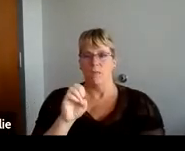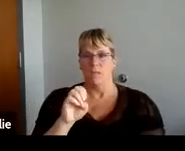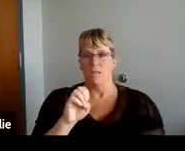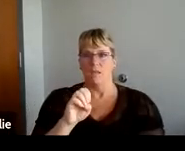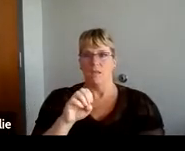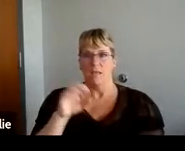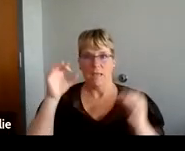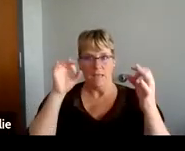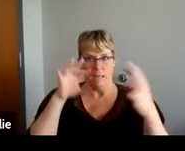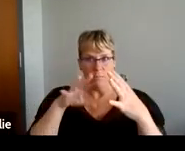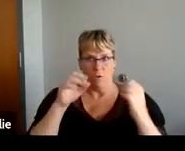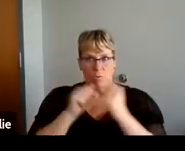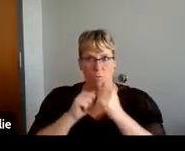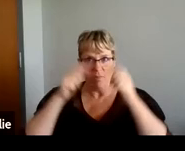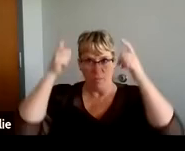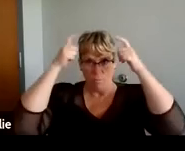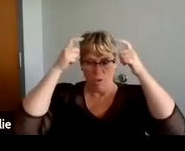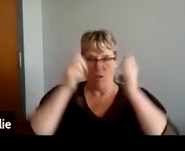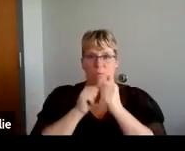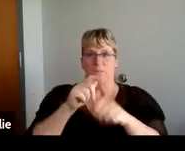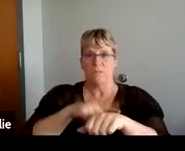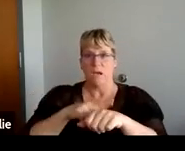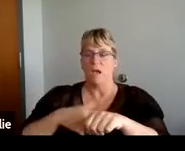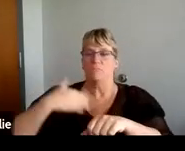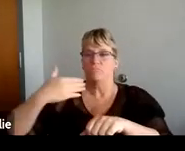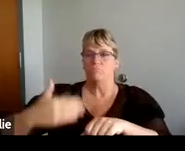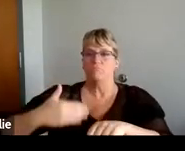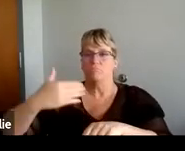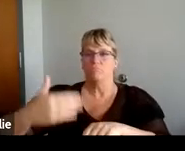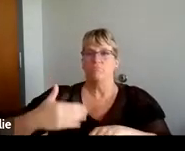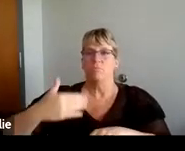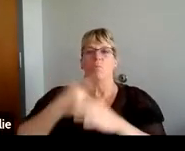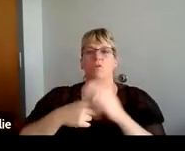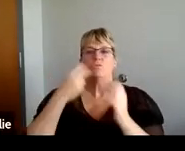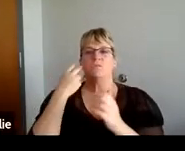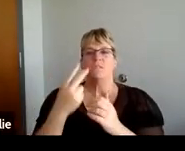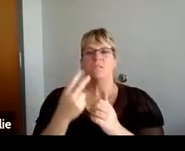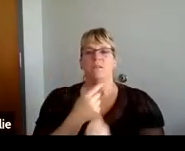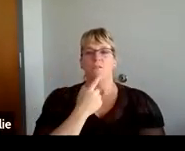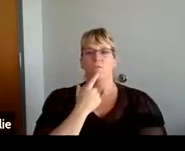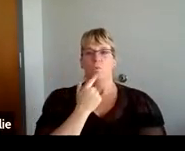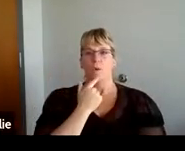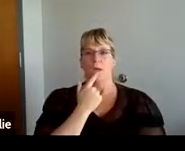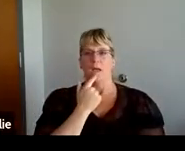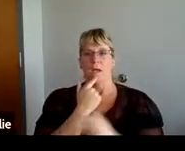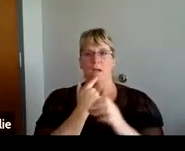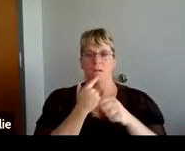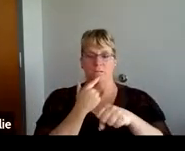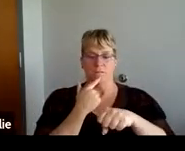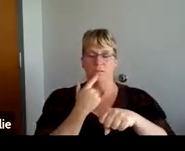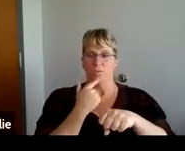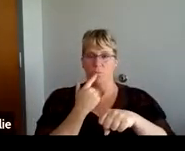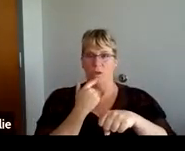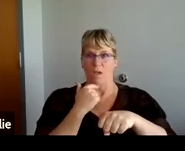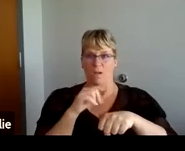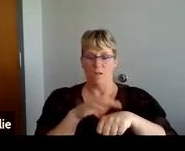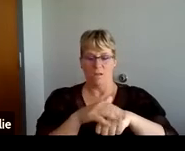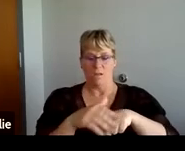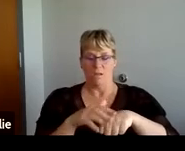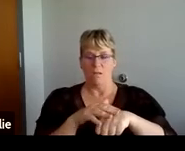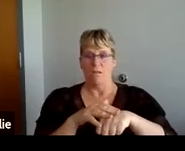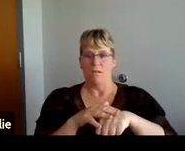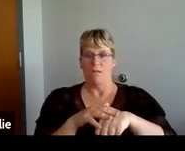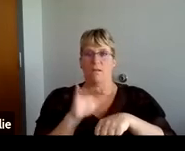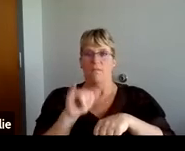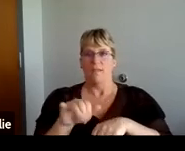input of the brain over time. So what you're seeing is the red area of the brain. There is